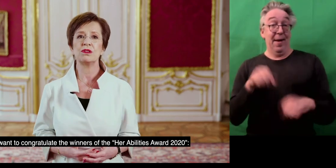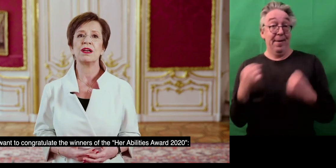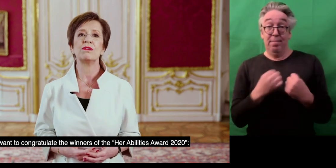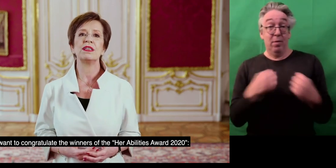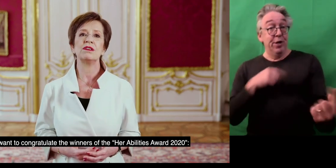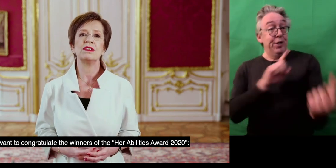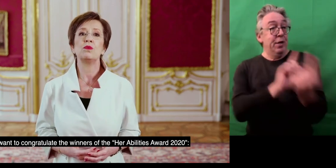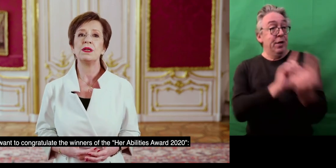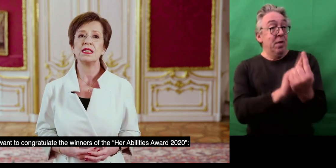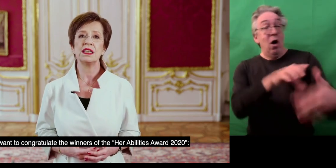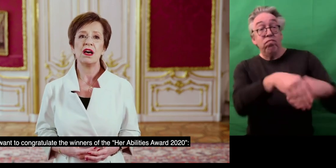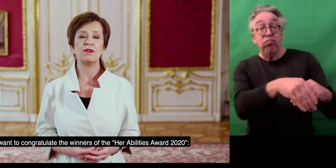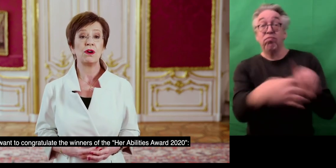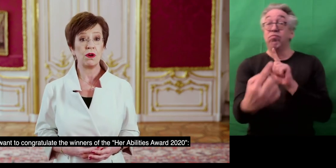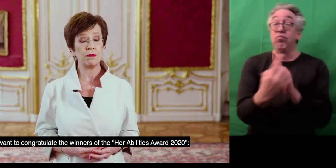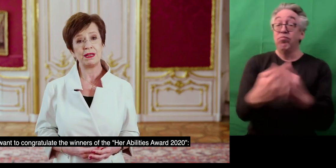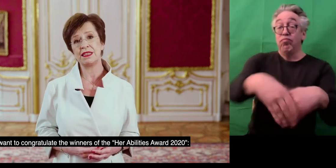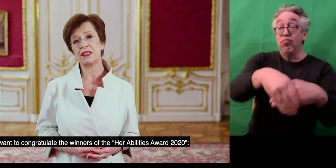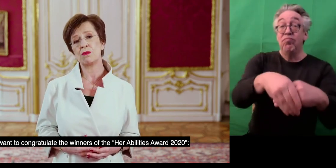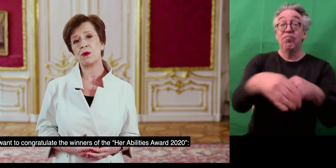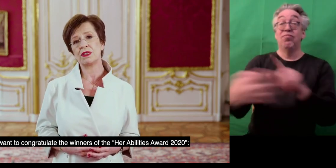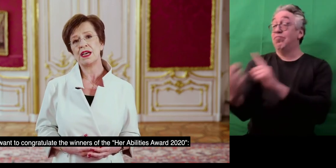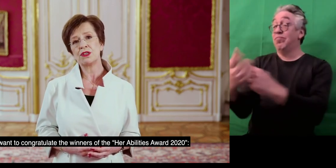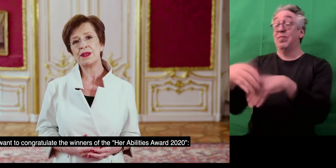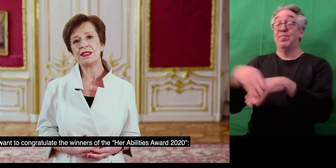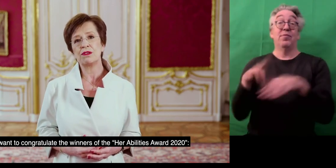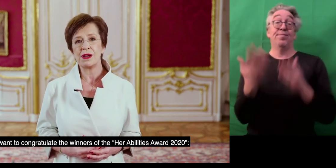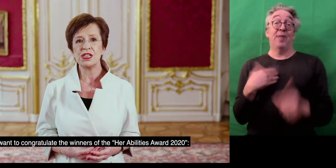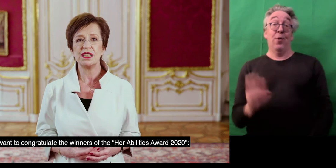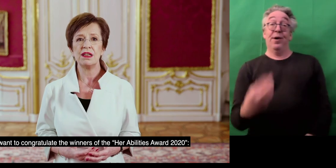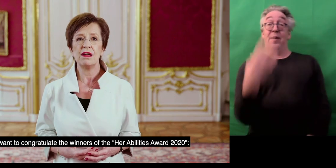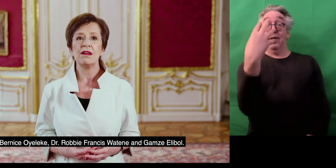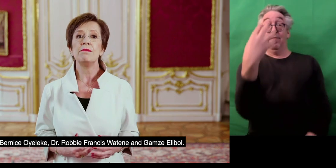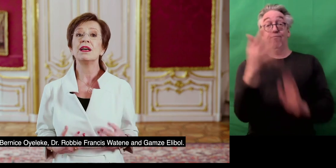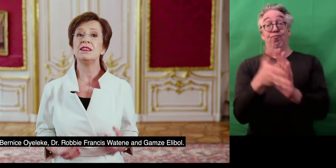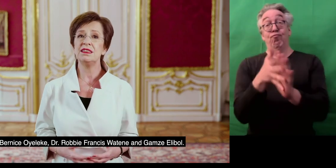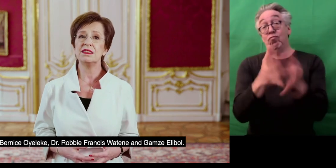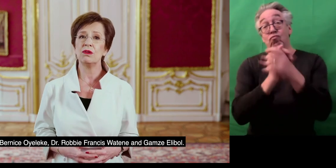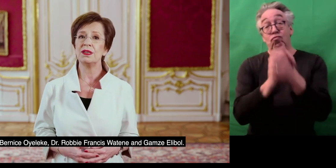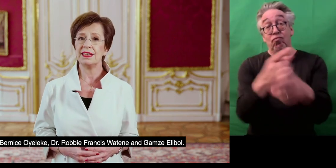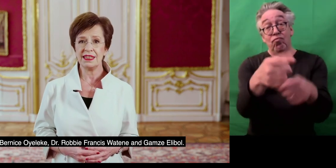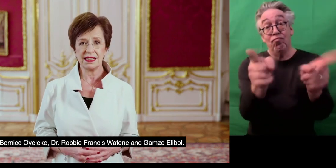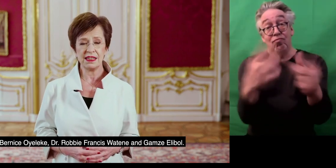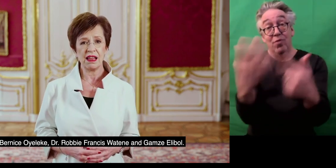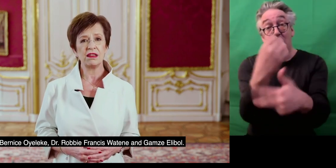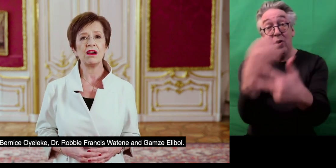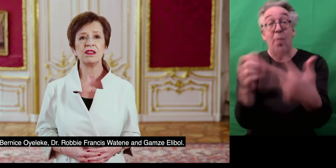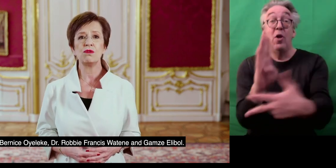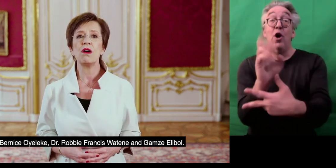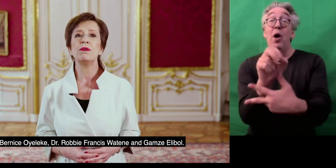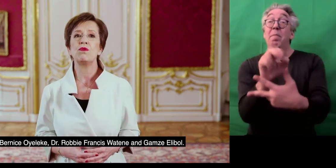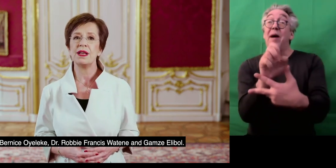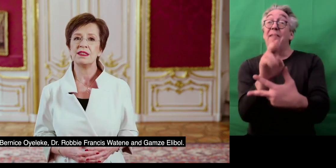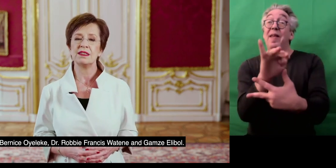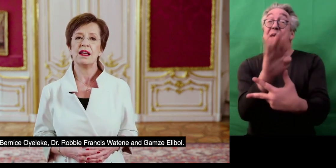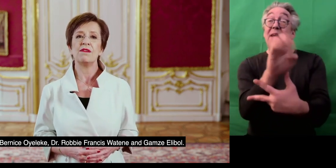want to congratulate the winners of the Her Abilities Award 2020, Bernice Oyeleke, Dr.